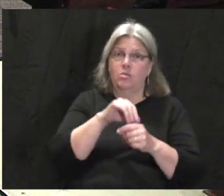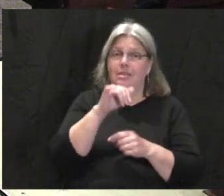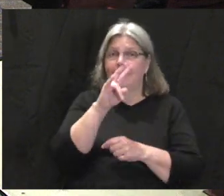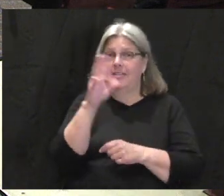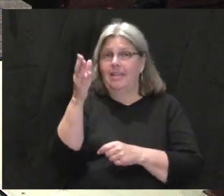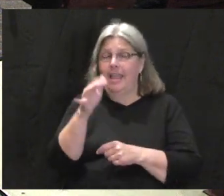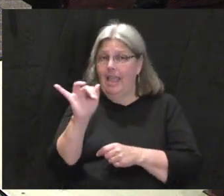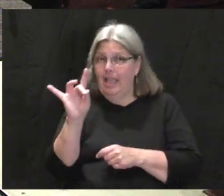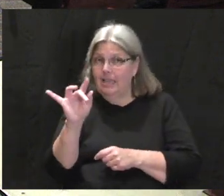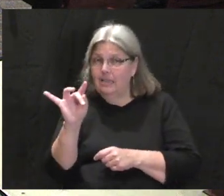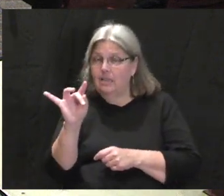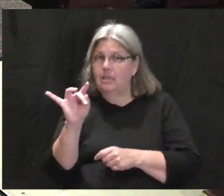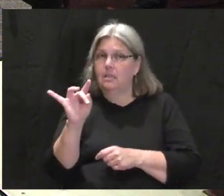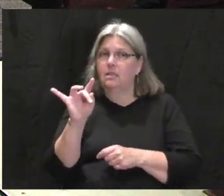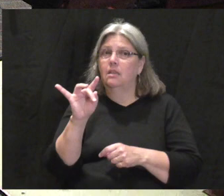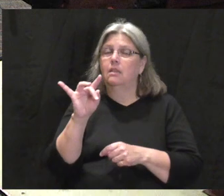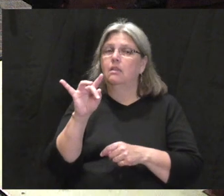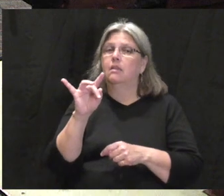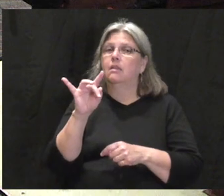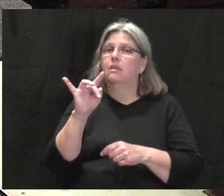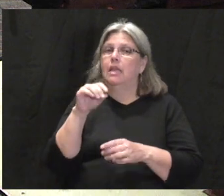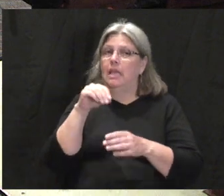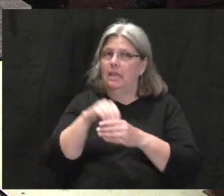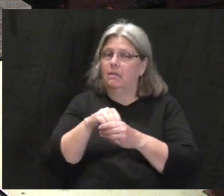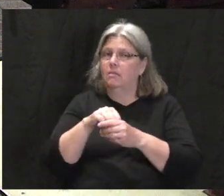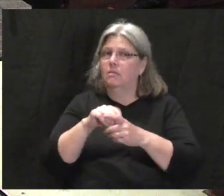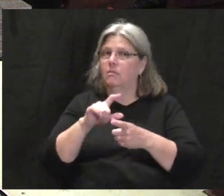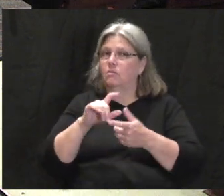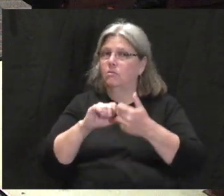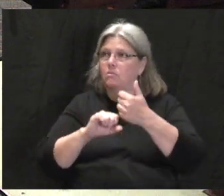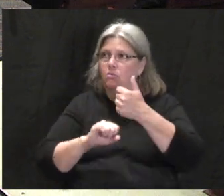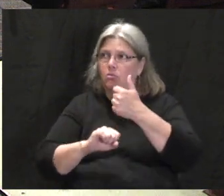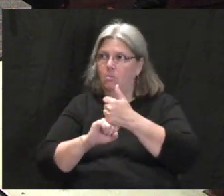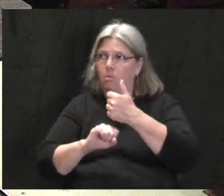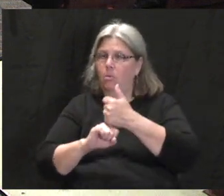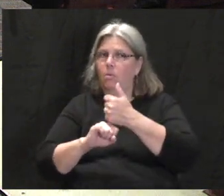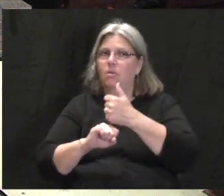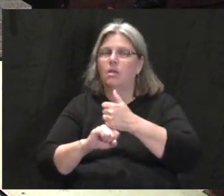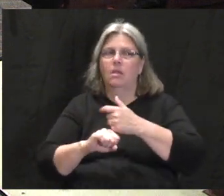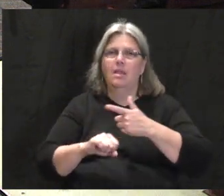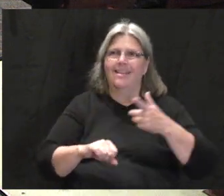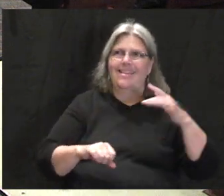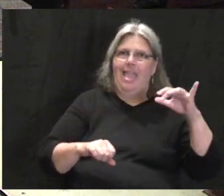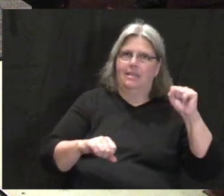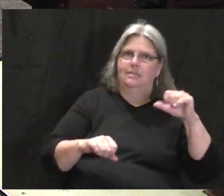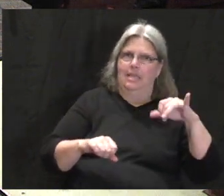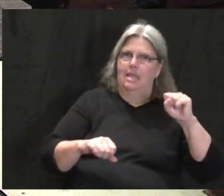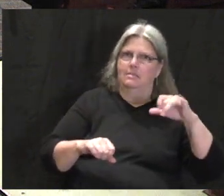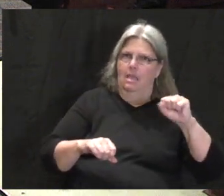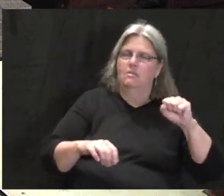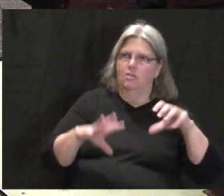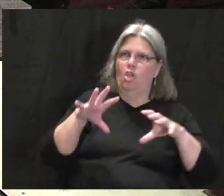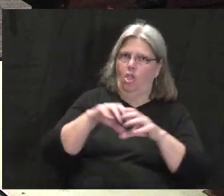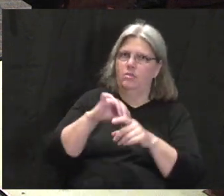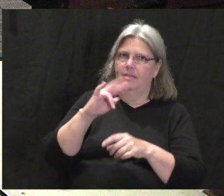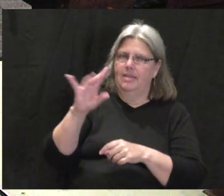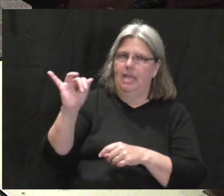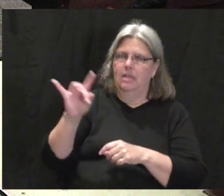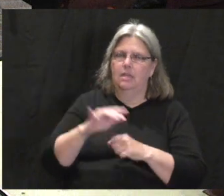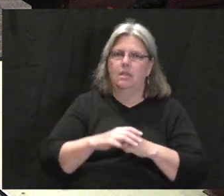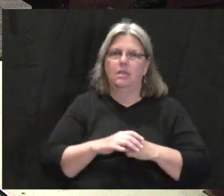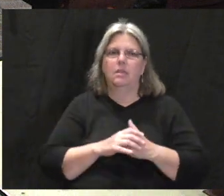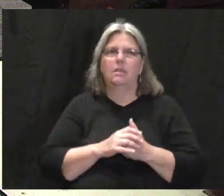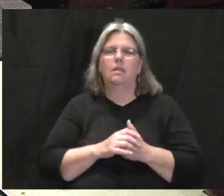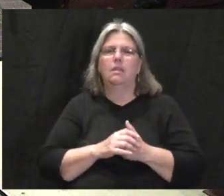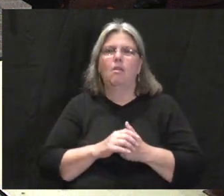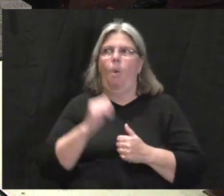ones before, right? Yeah. Yes, they were on there. Yeah. Yes. Yeah. All